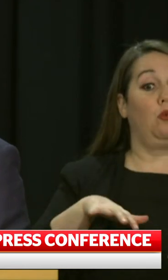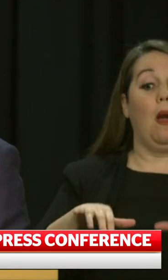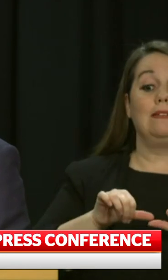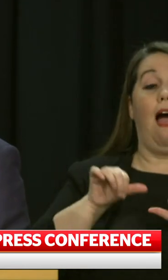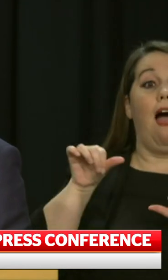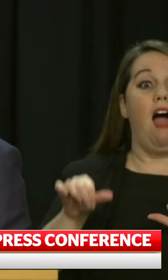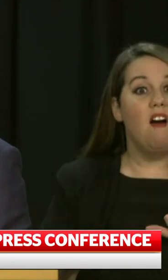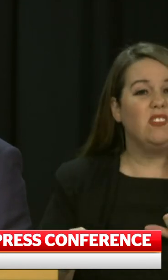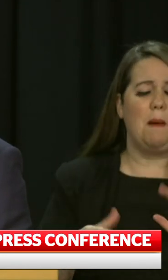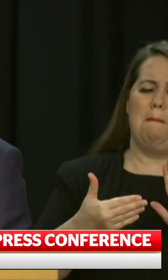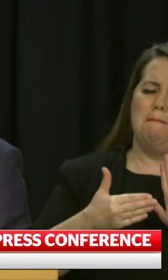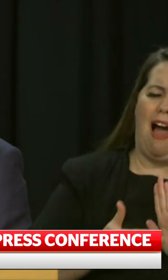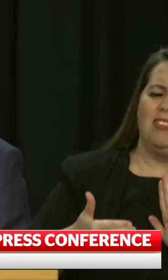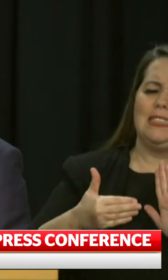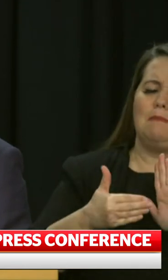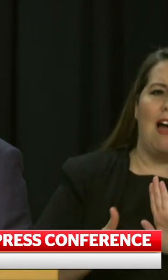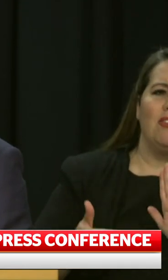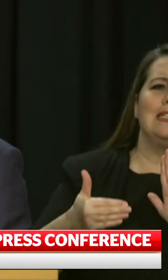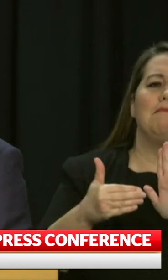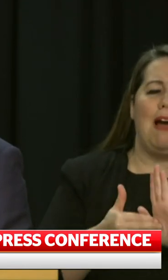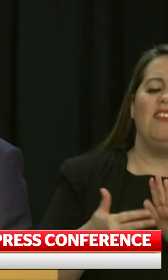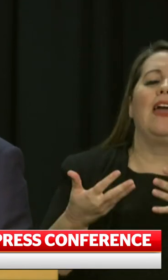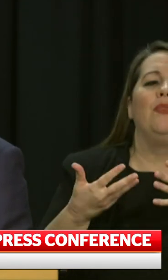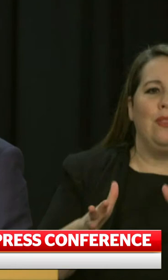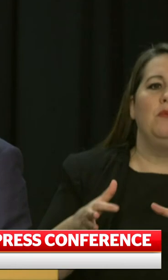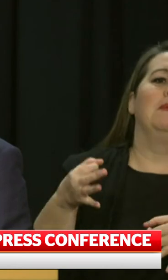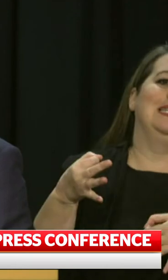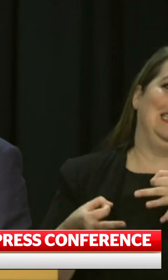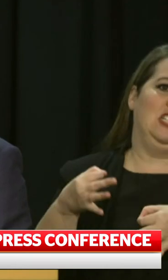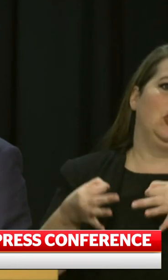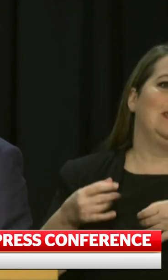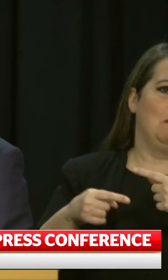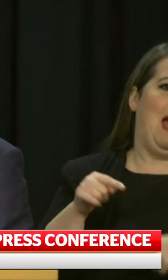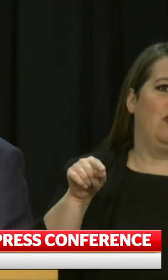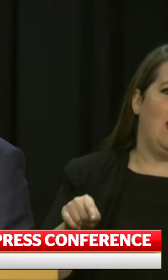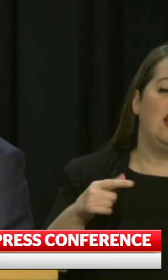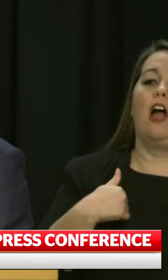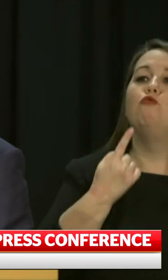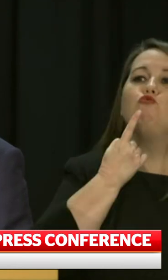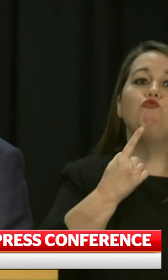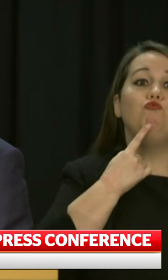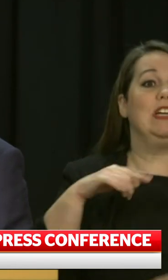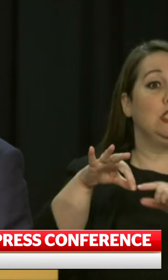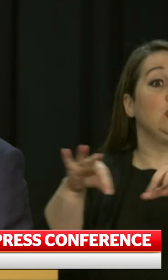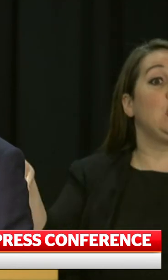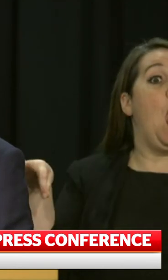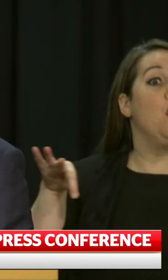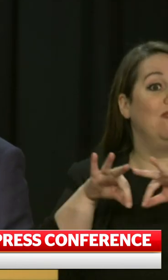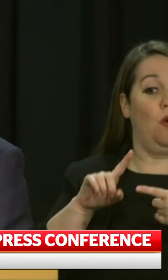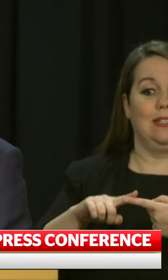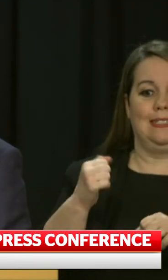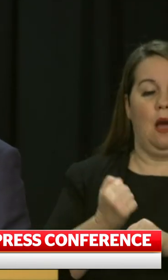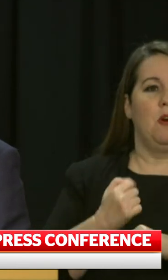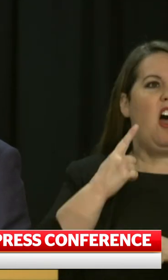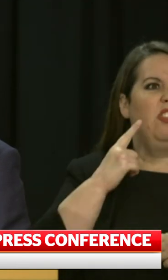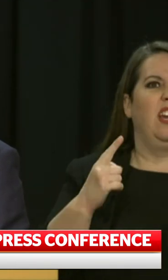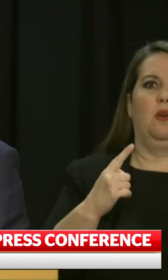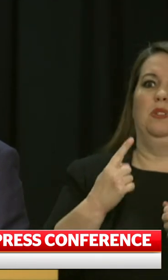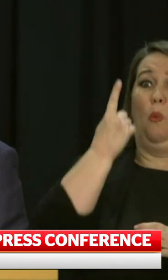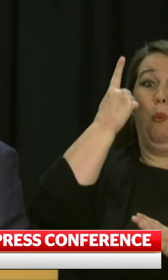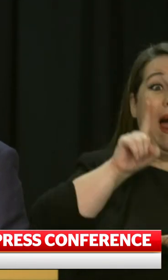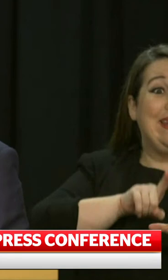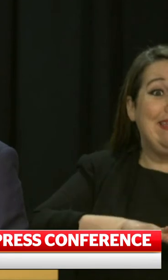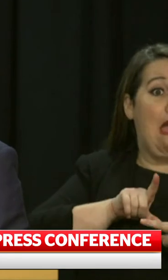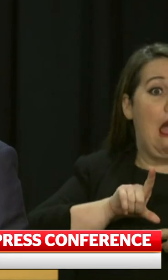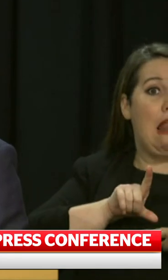before, early decisions were taken on that. The first decisions around red zoning, for example, I think were taken in June the year following